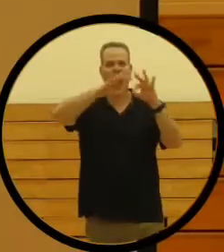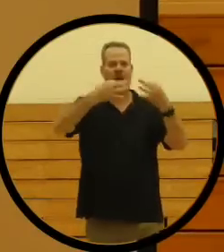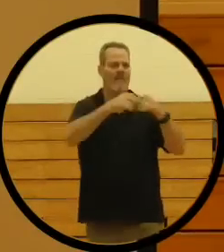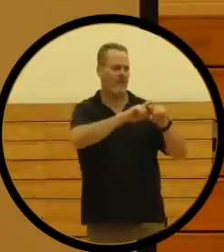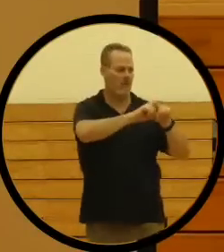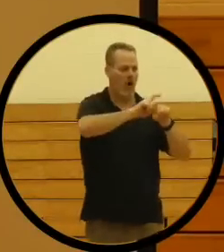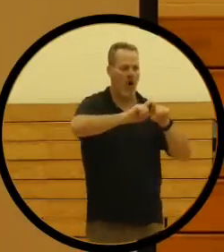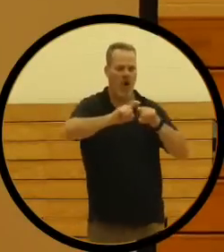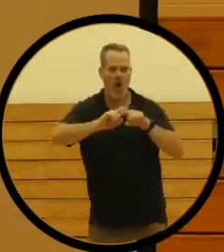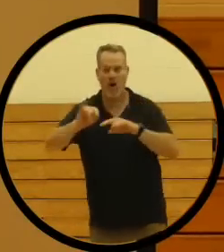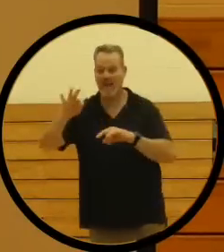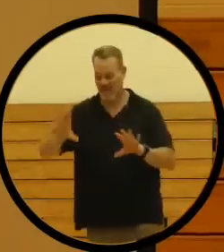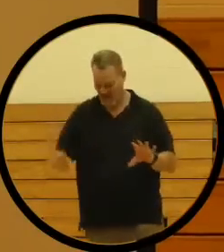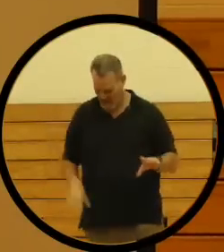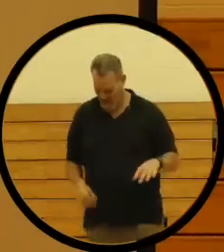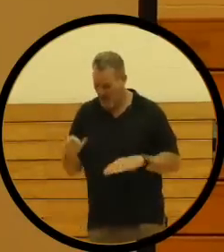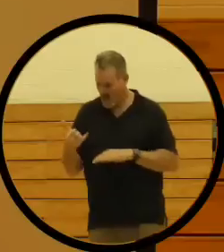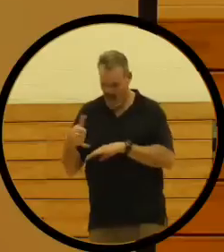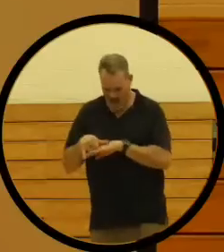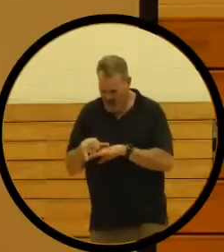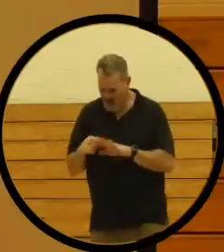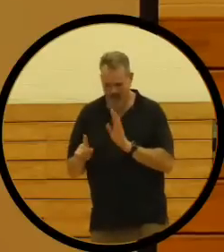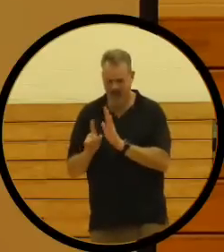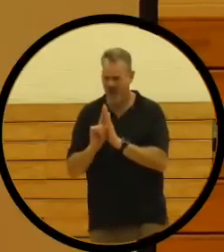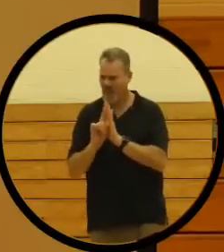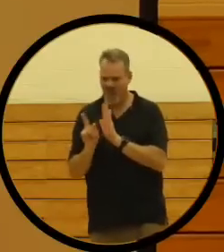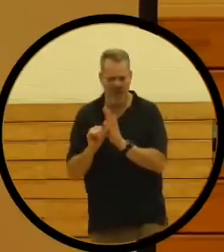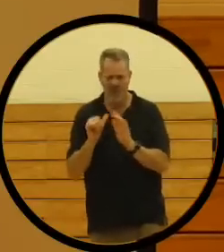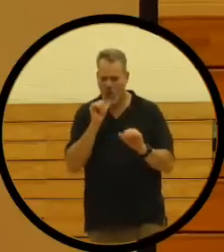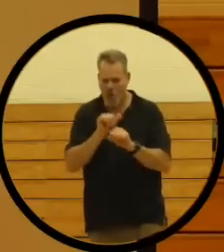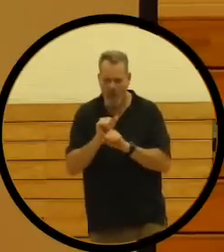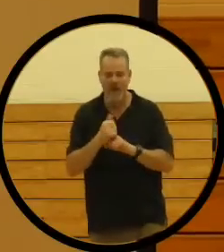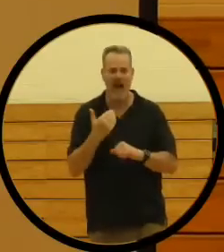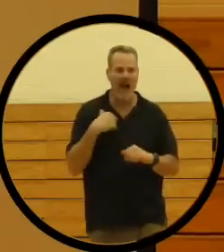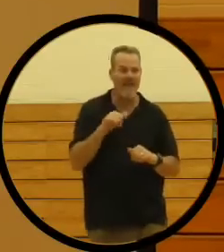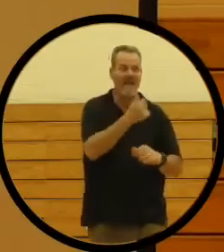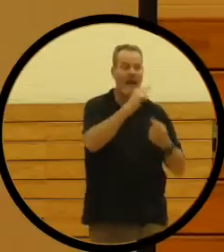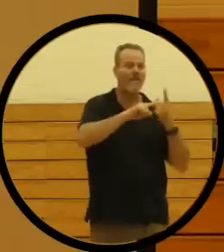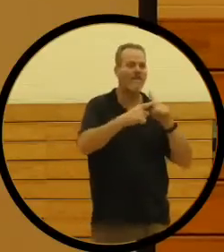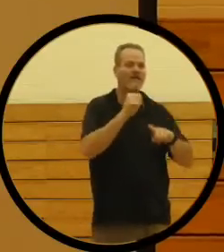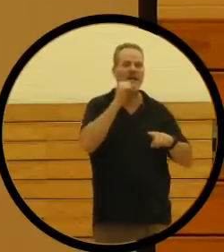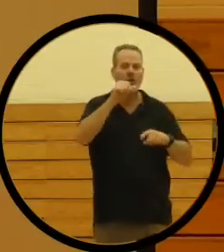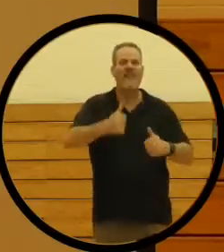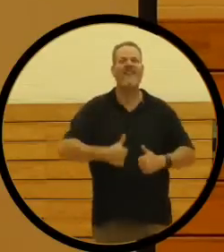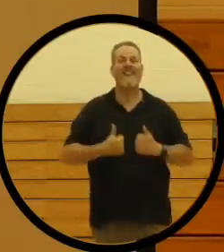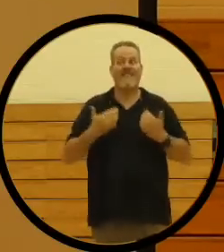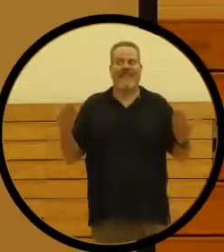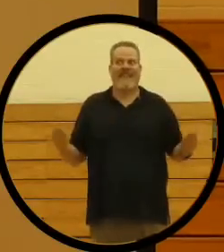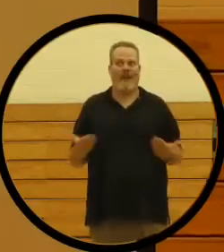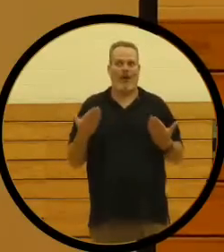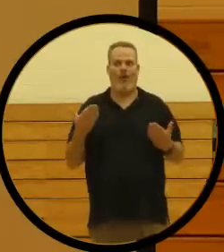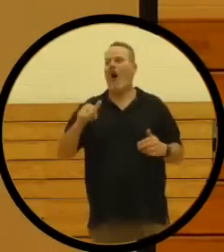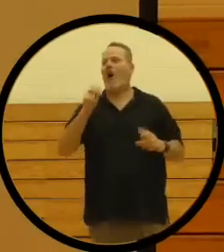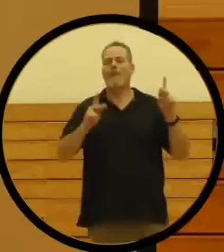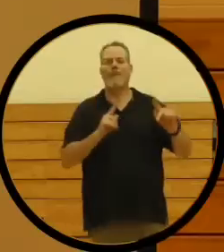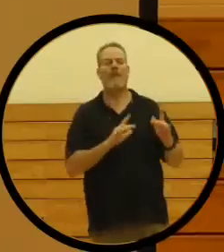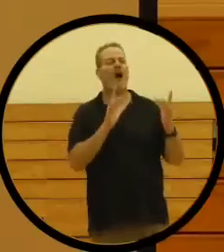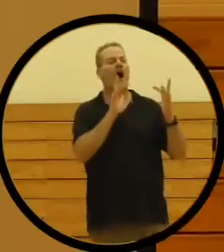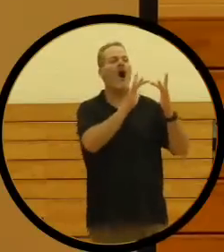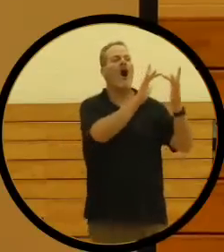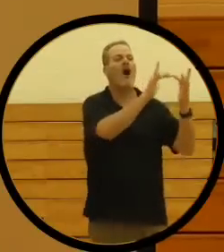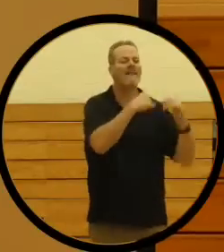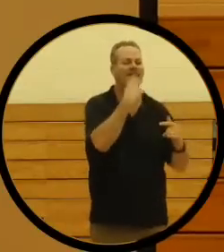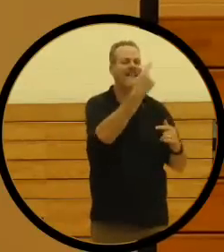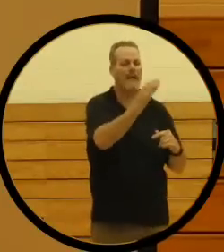know, if your phones are out and you get to a phone, have some friend that's not in the affected area that everyone can call into and tell them that